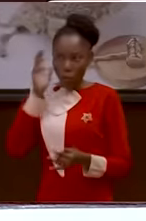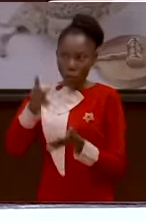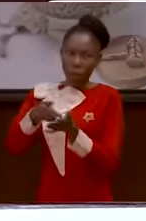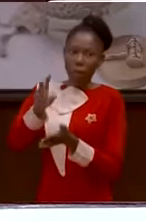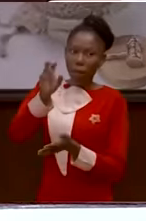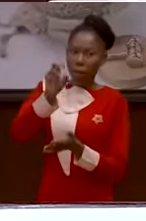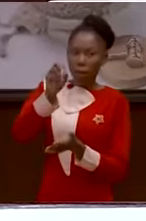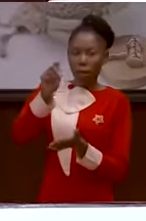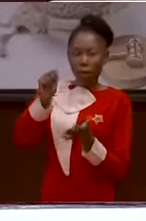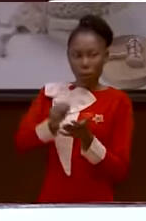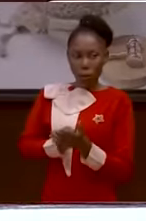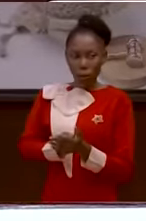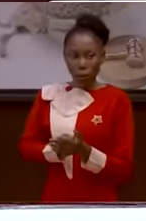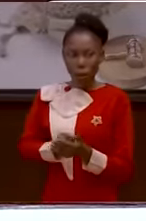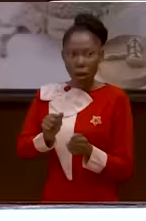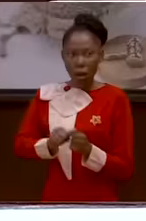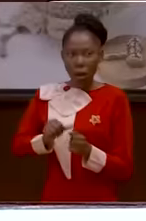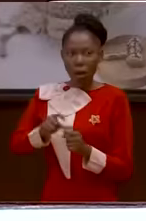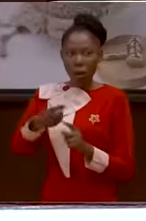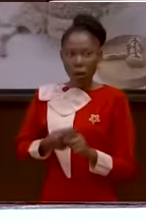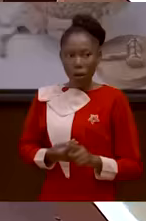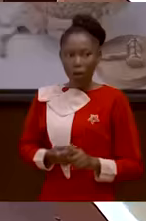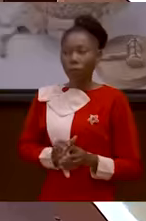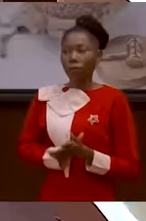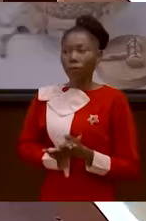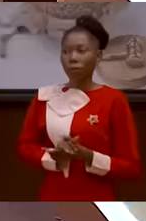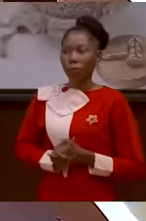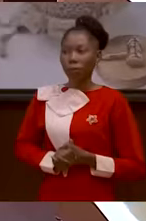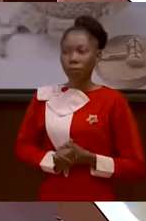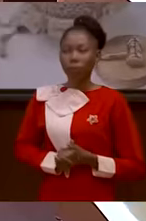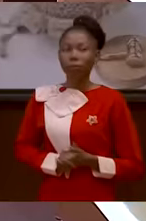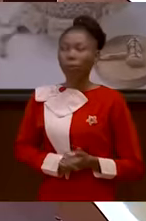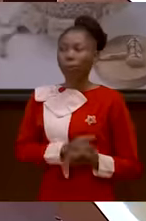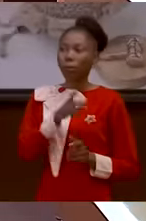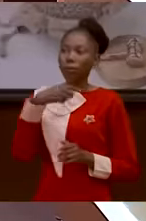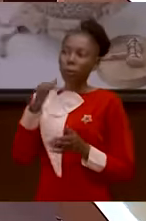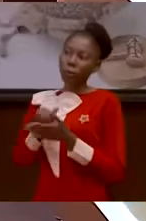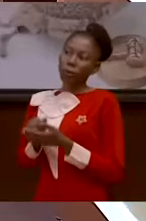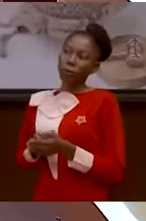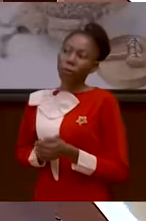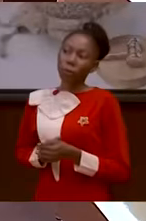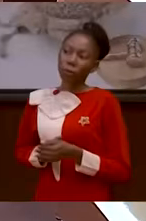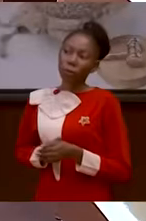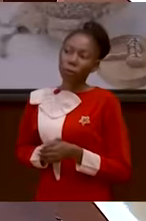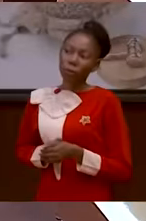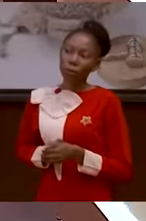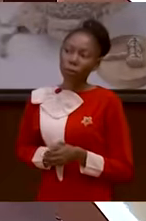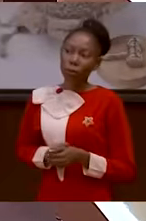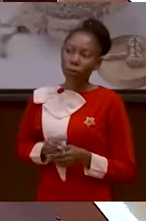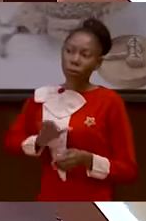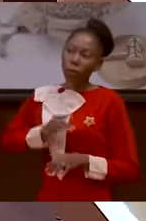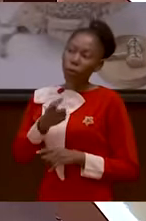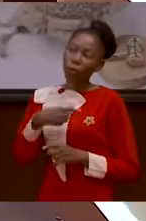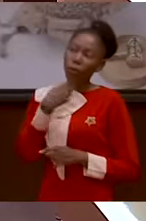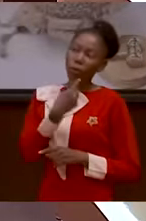30,000 naira on a monthly basis and pick the medical bill. Do you have something to say? Yes, ma'am. What is it? I want to urge